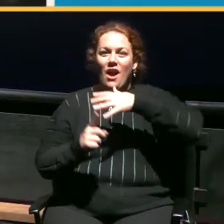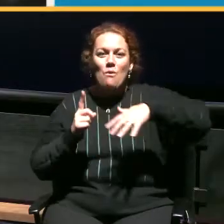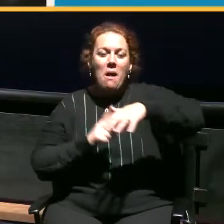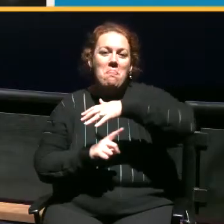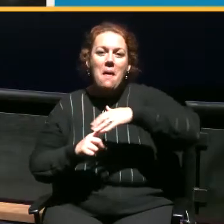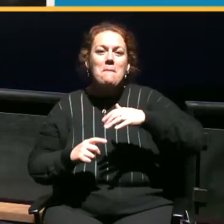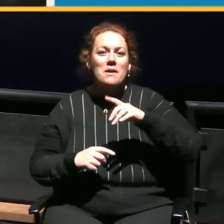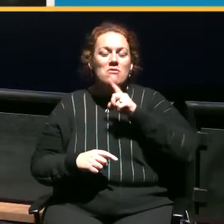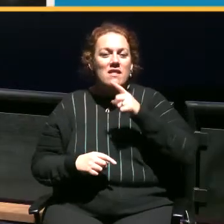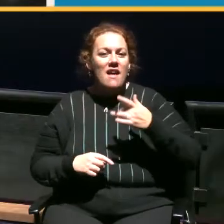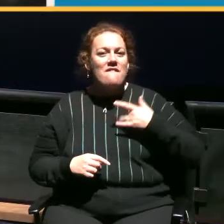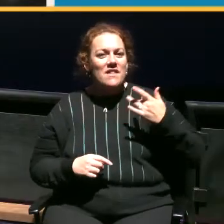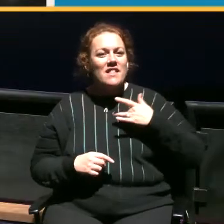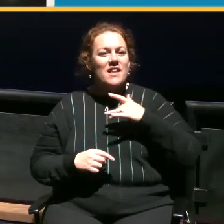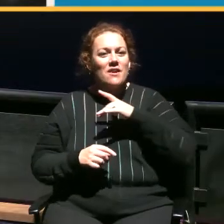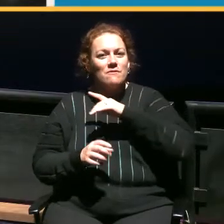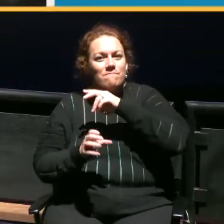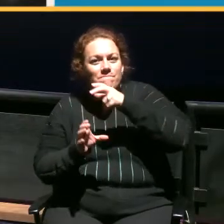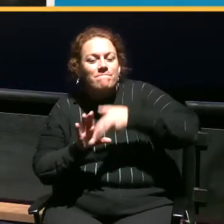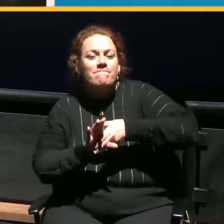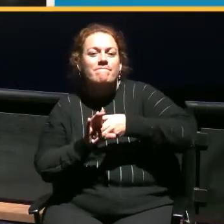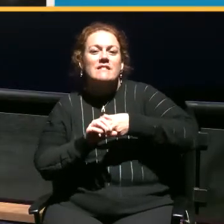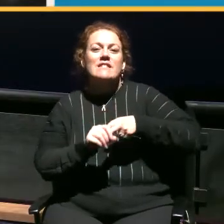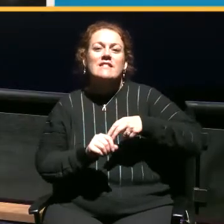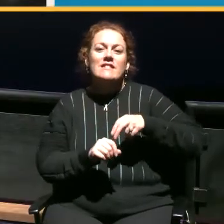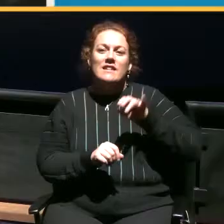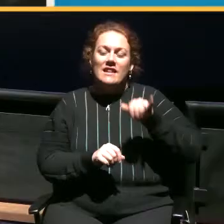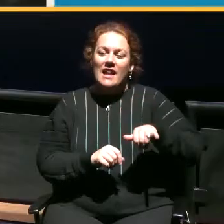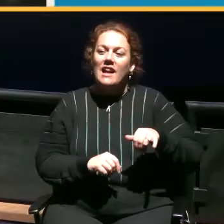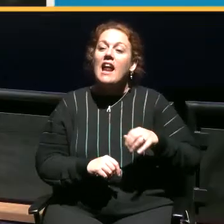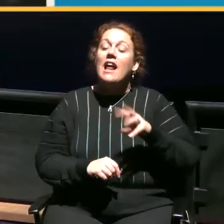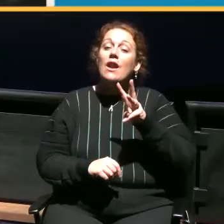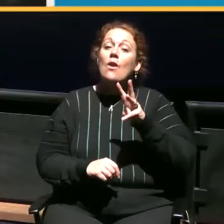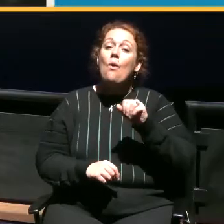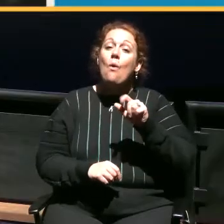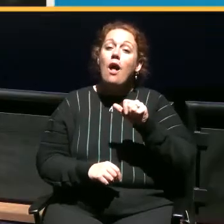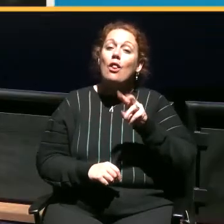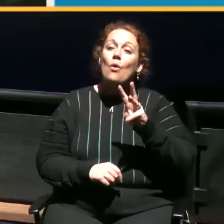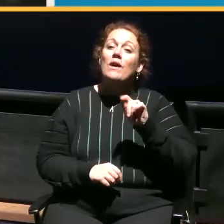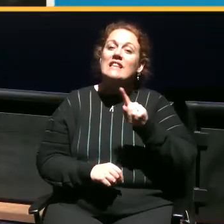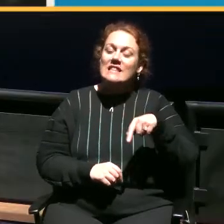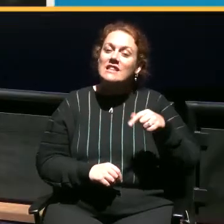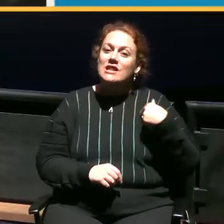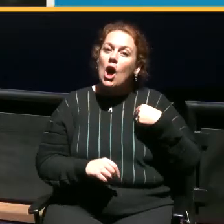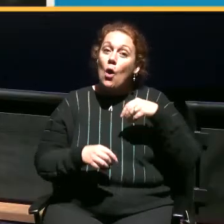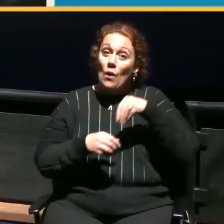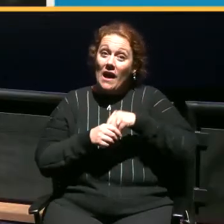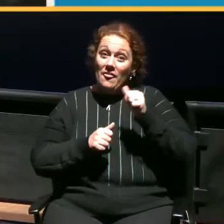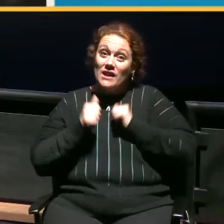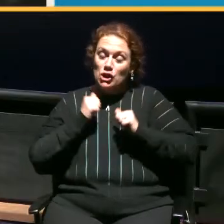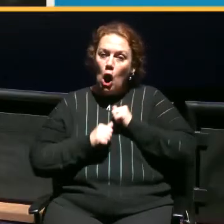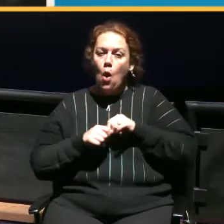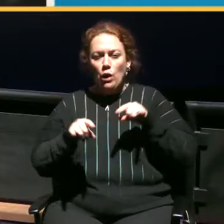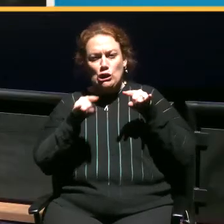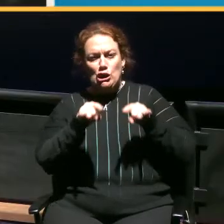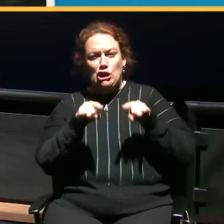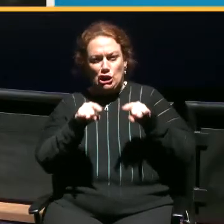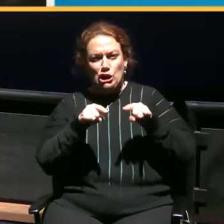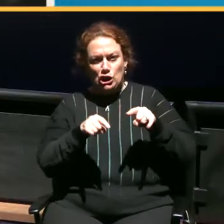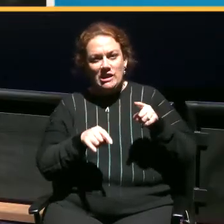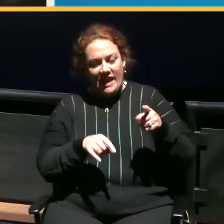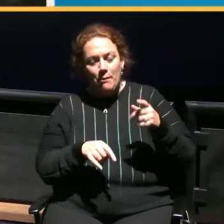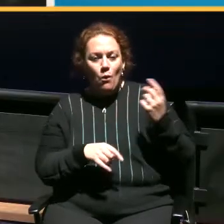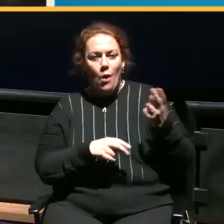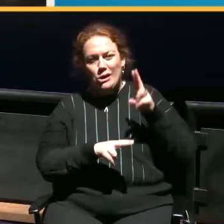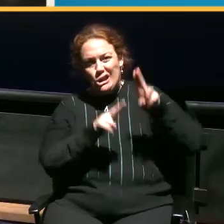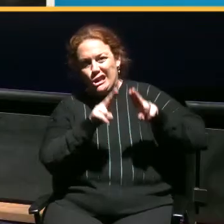and that feeling of going in to tape the show. And as far as like what we did to Wolowitz, so in the show we make fun of the guy. And we go to space with him,